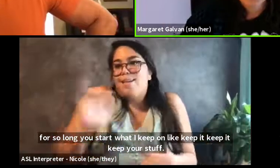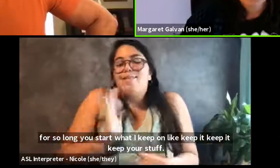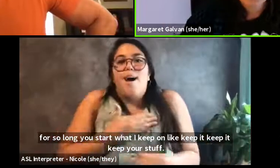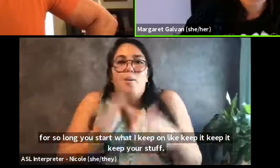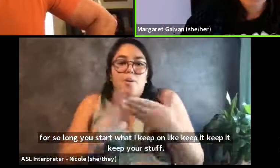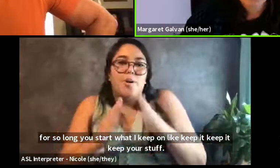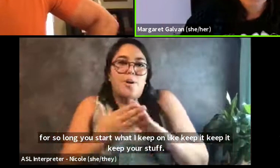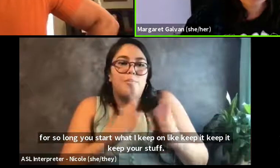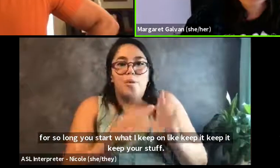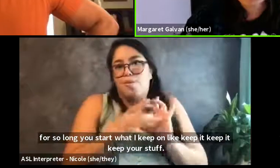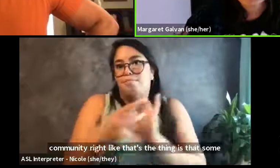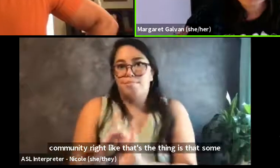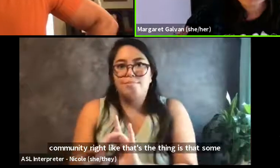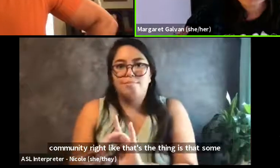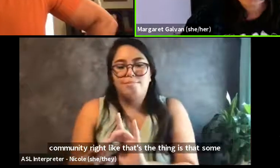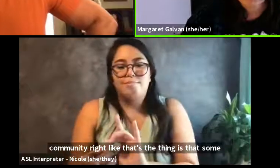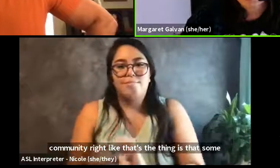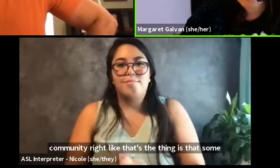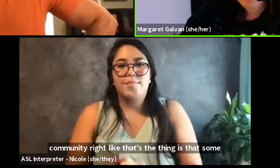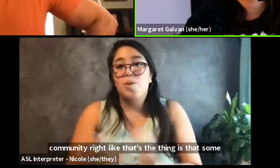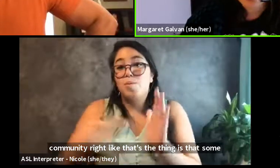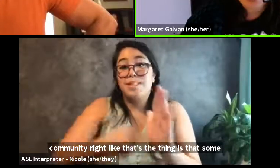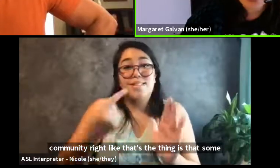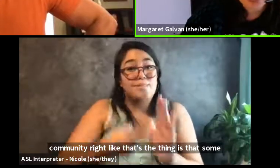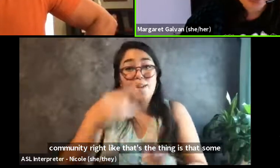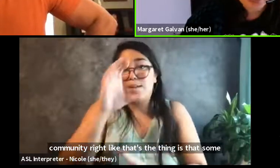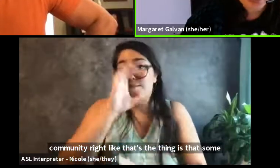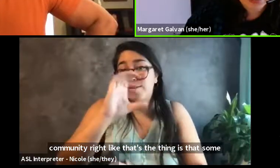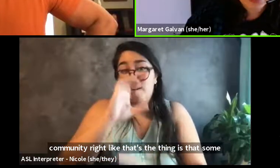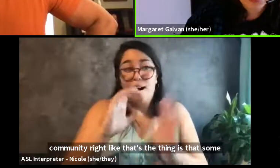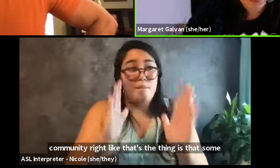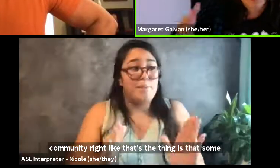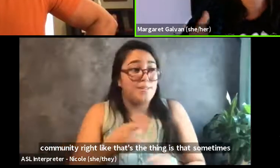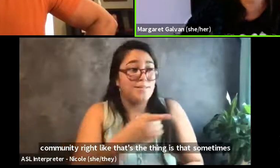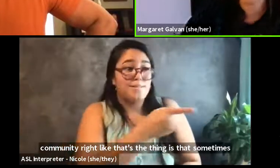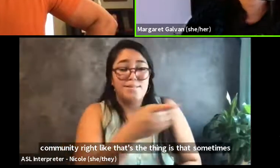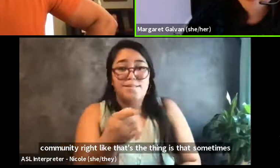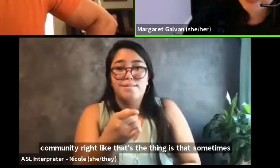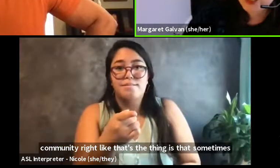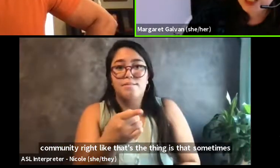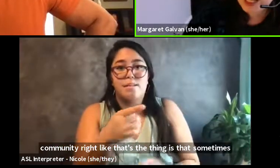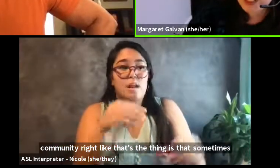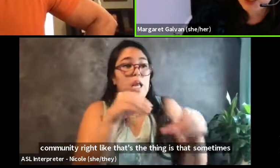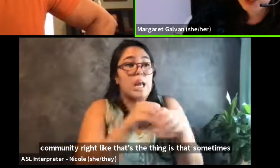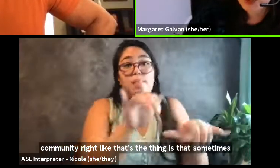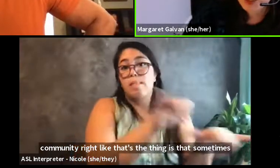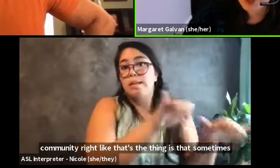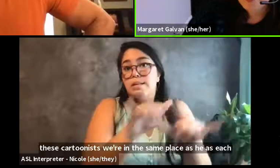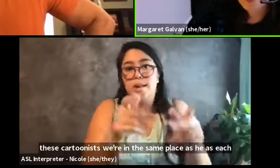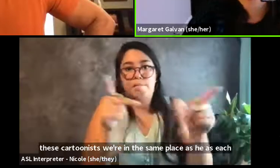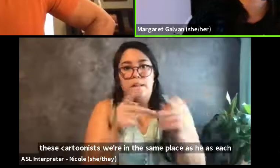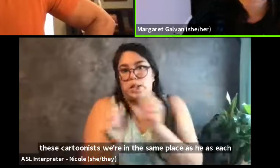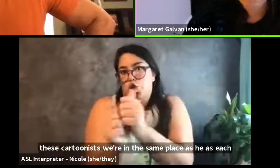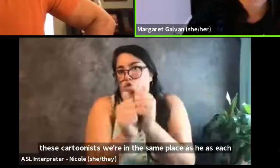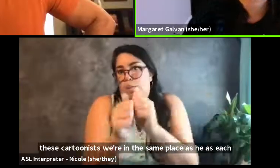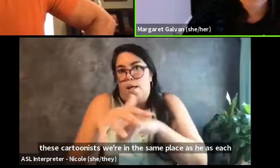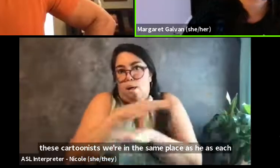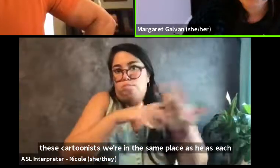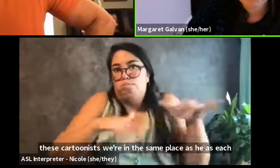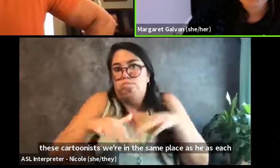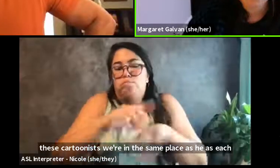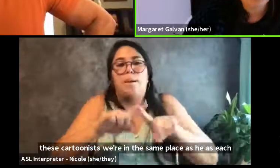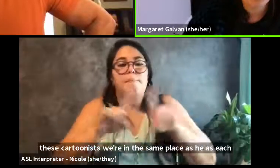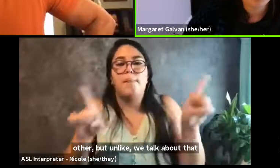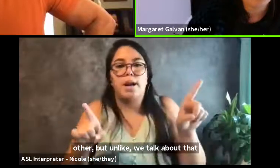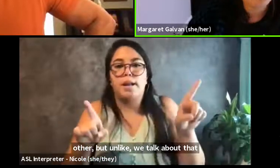um, sometimes these cartoonists were, uh, in the same places as each, as each other, but unlike, uh,